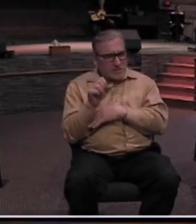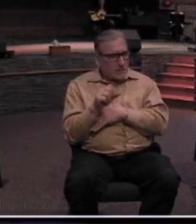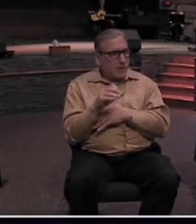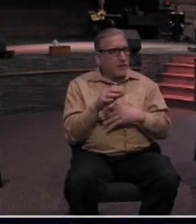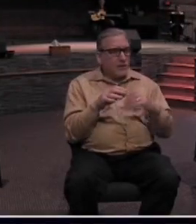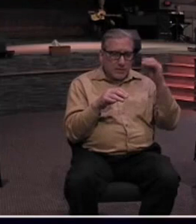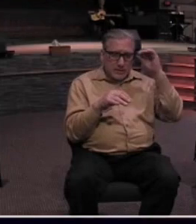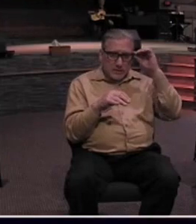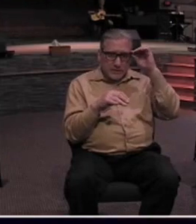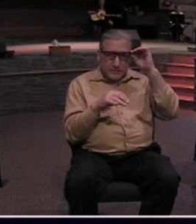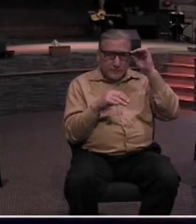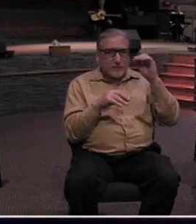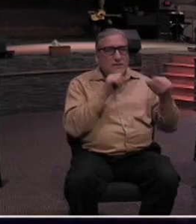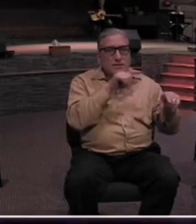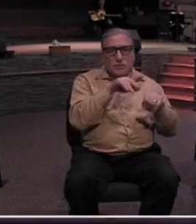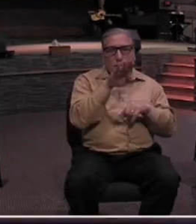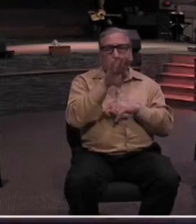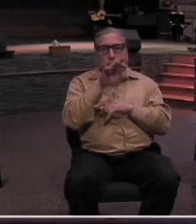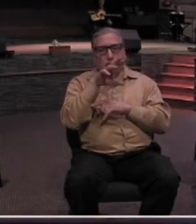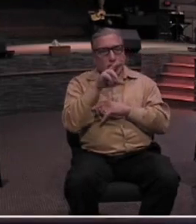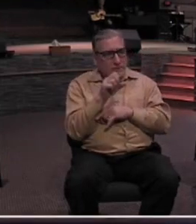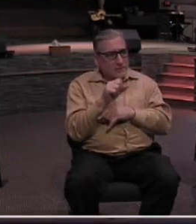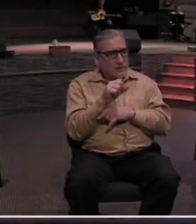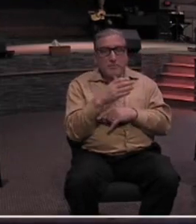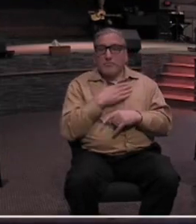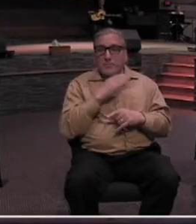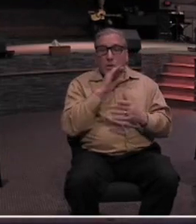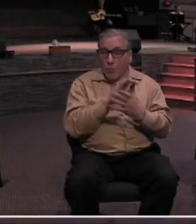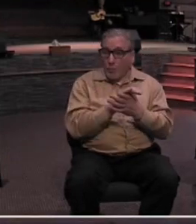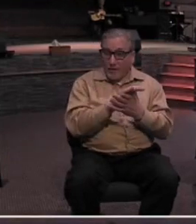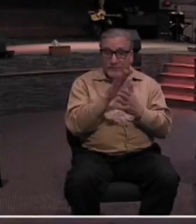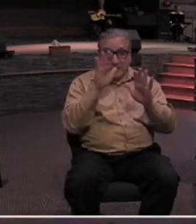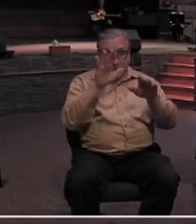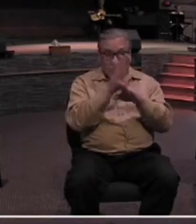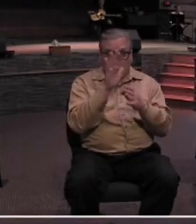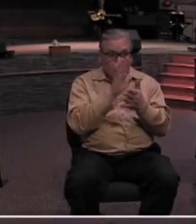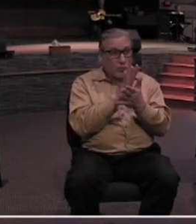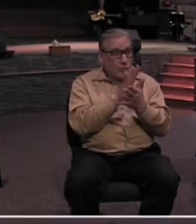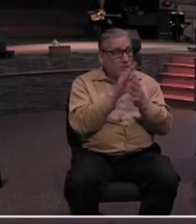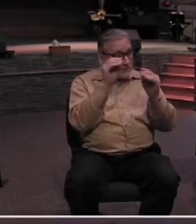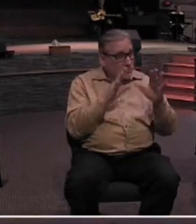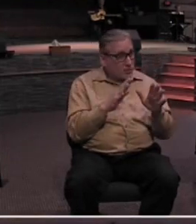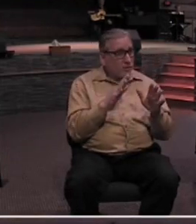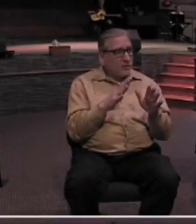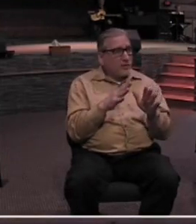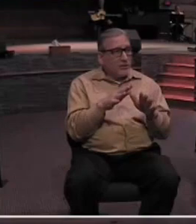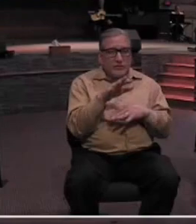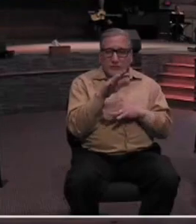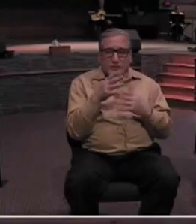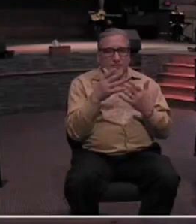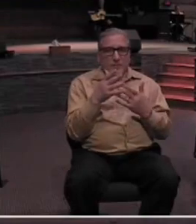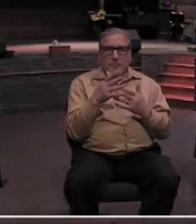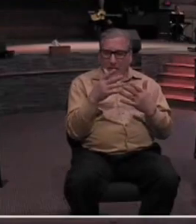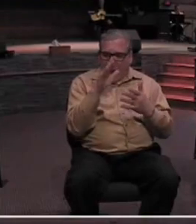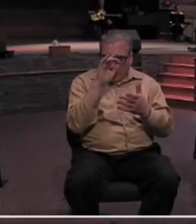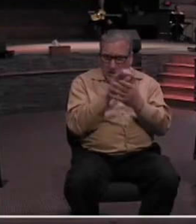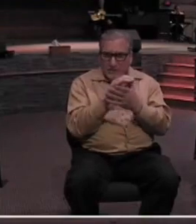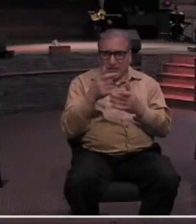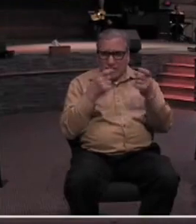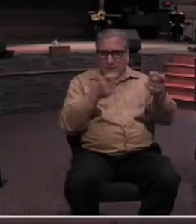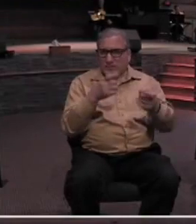so much. Sister Burns was my wife's Sunday school teacher. You've preached me many years, Brother Burns. You know my ministry. Amen. I believe in the gifts of the